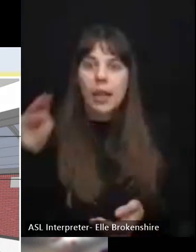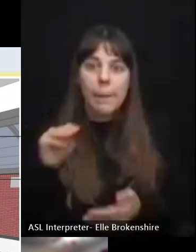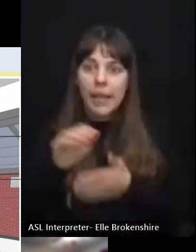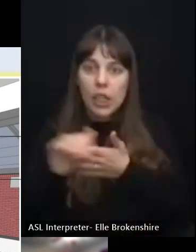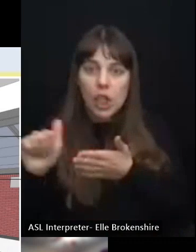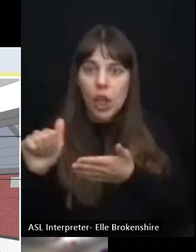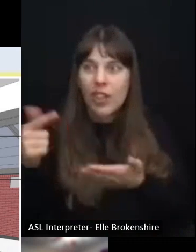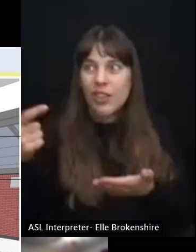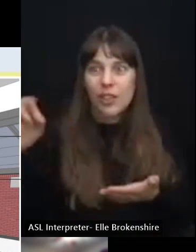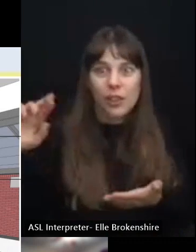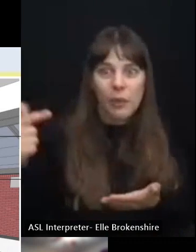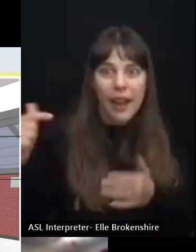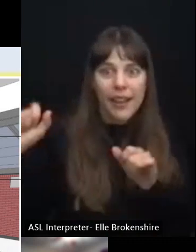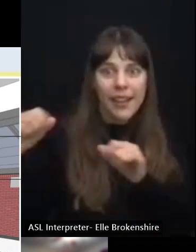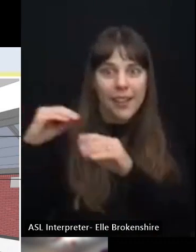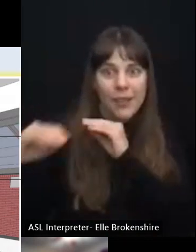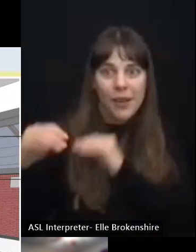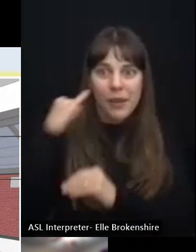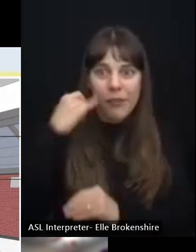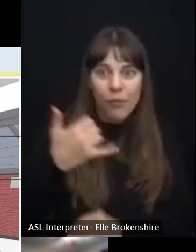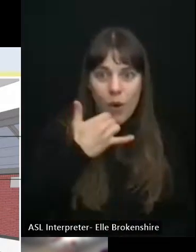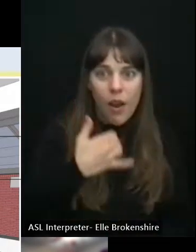updating. And so,